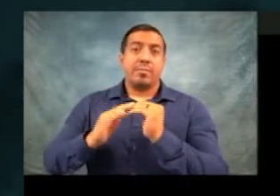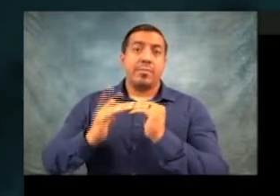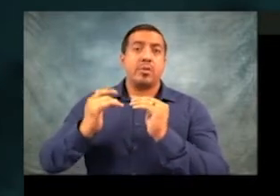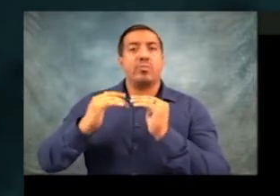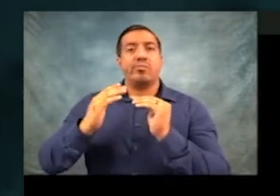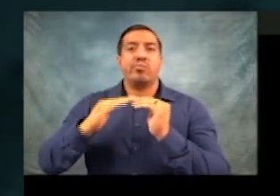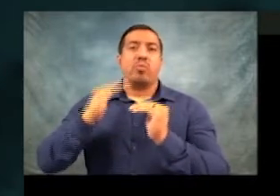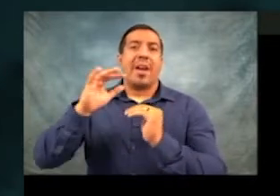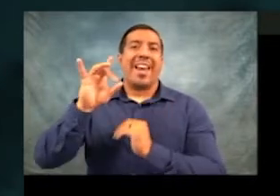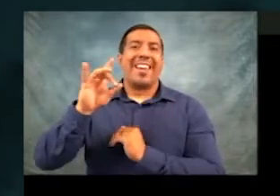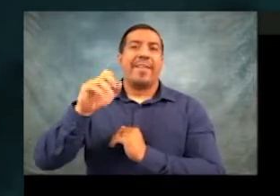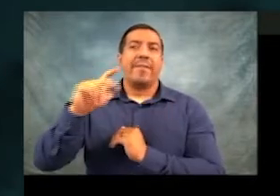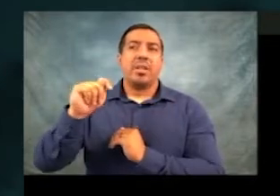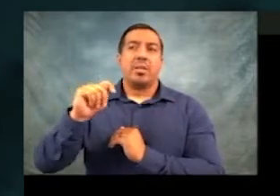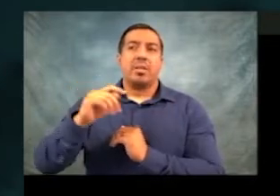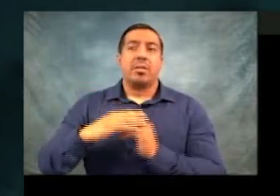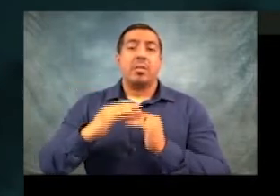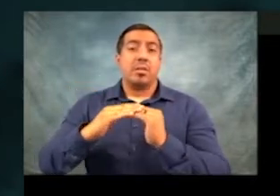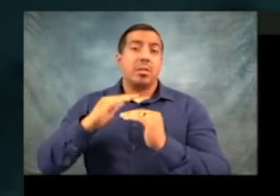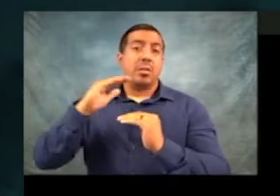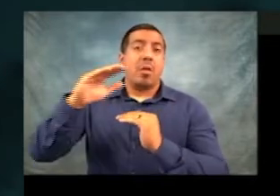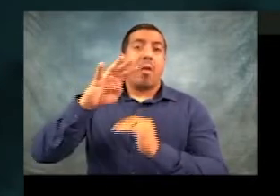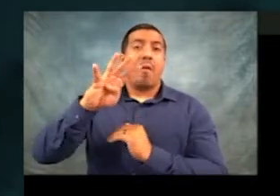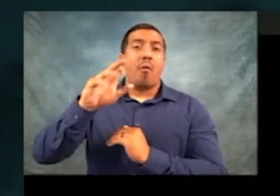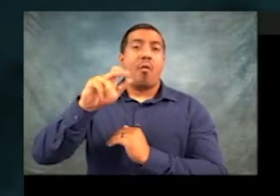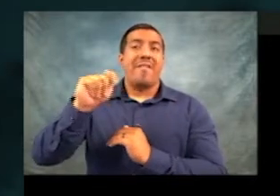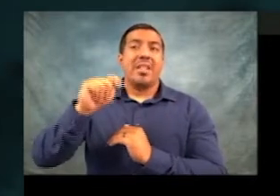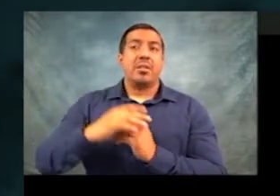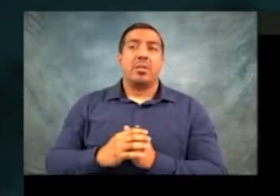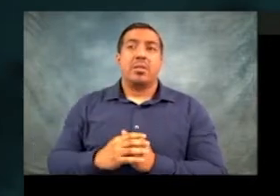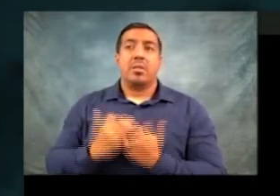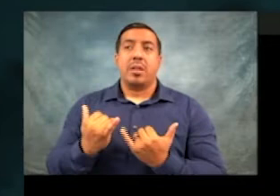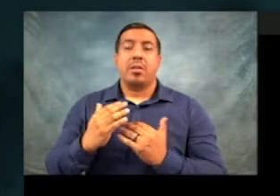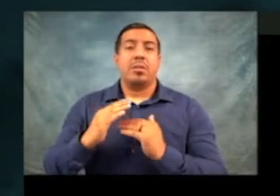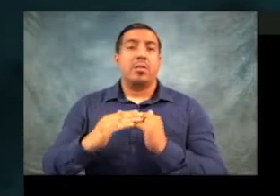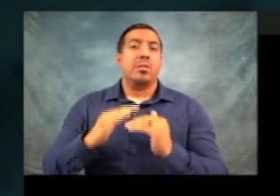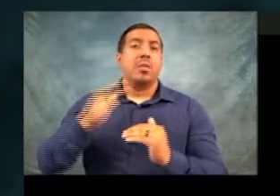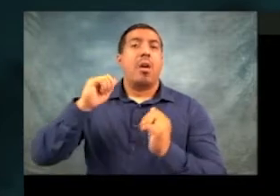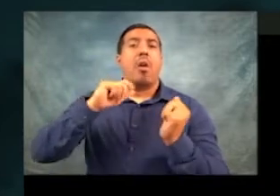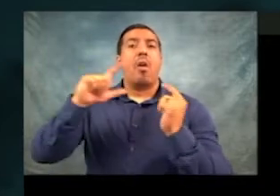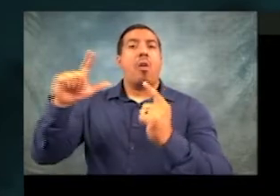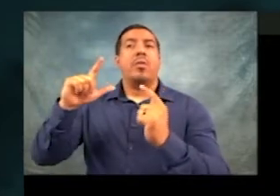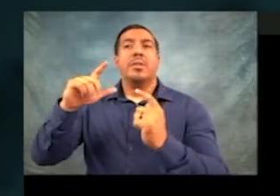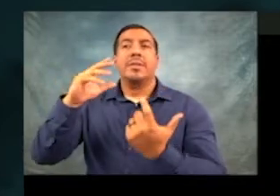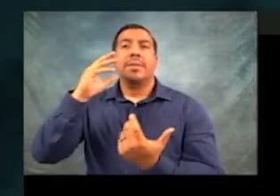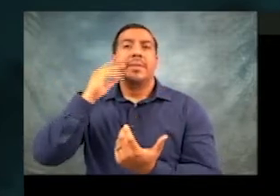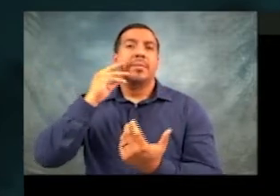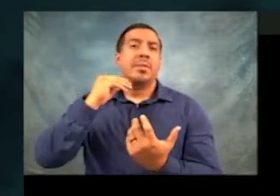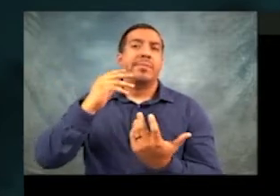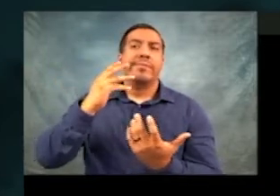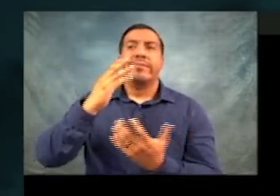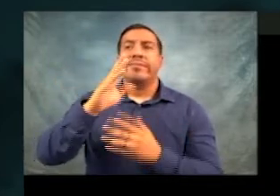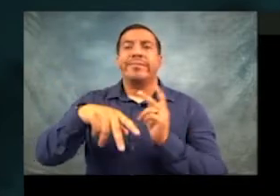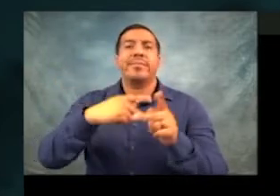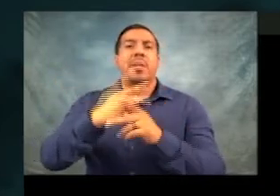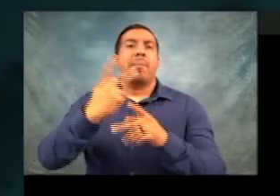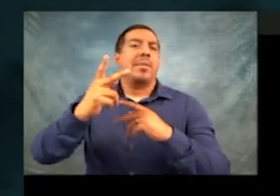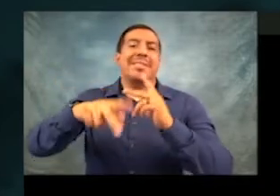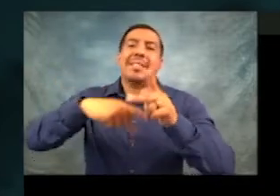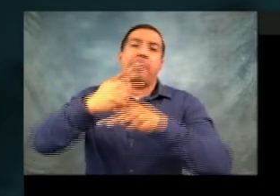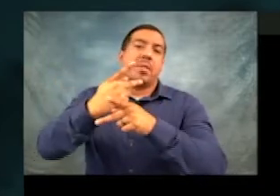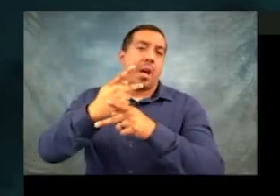feet, the area greater than 4 feet, and then all areas that experience some level of